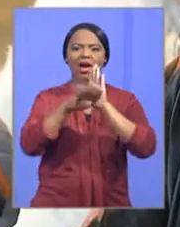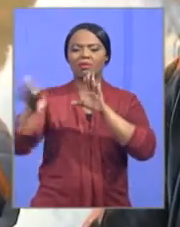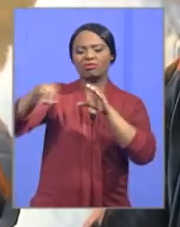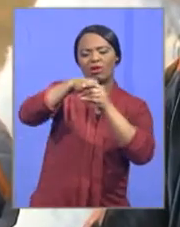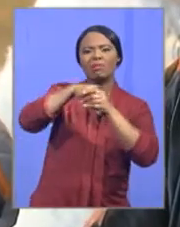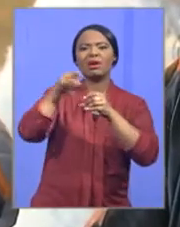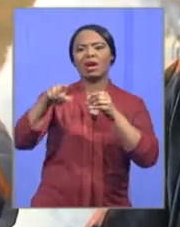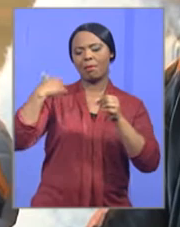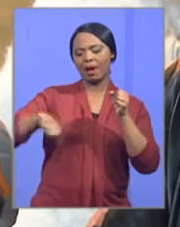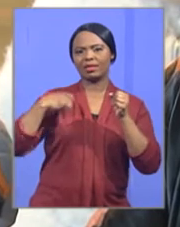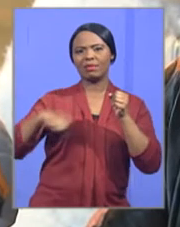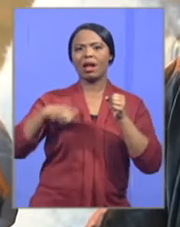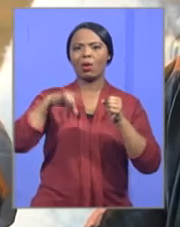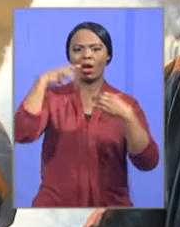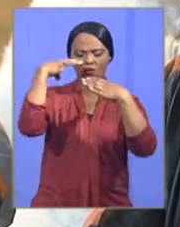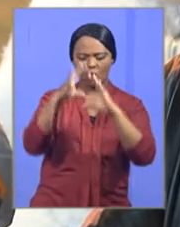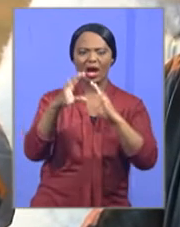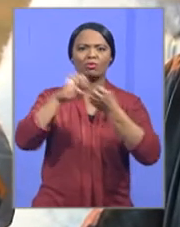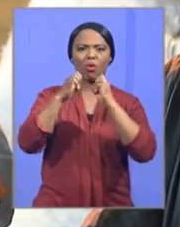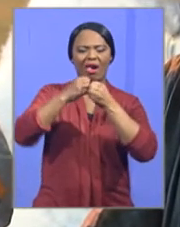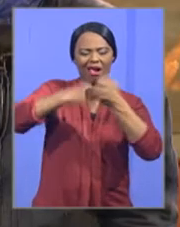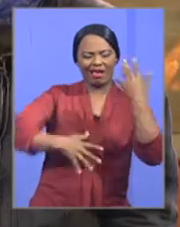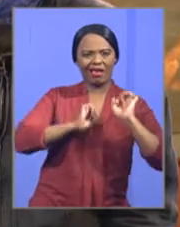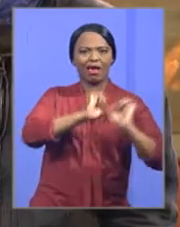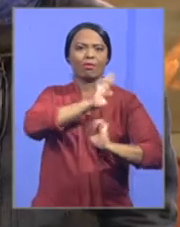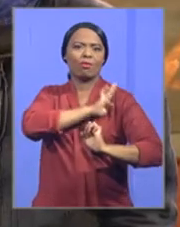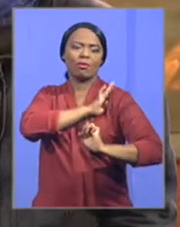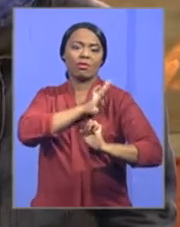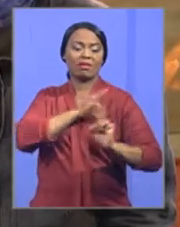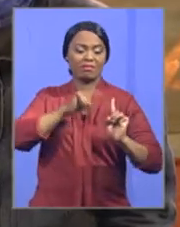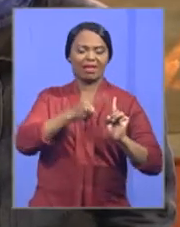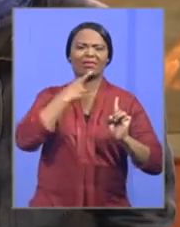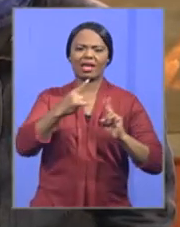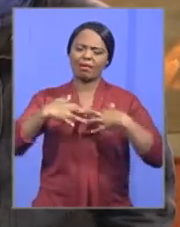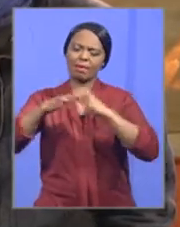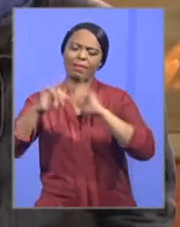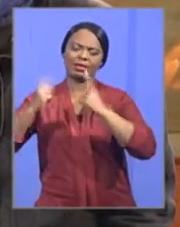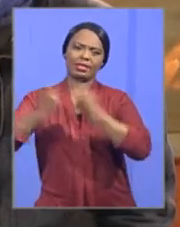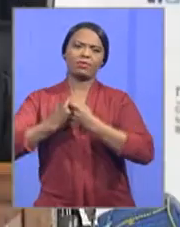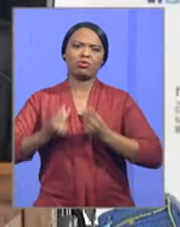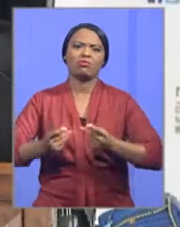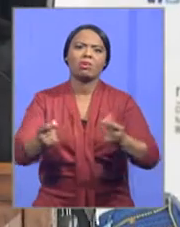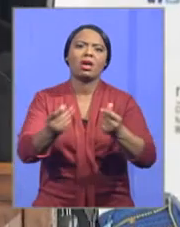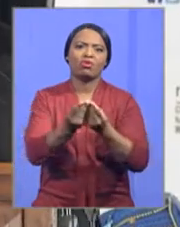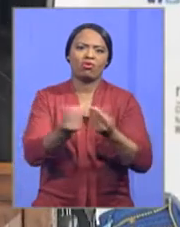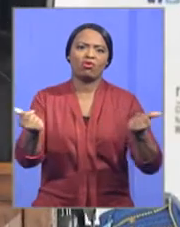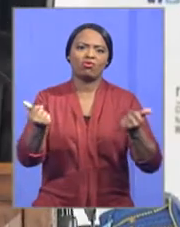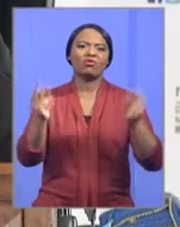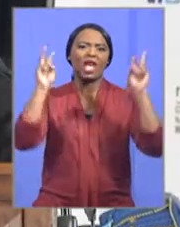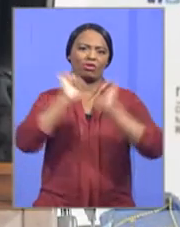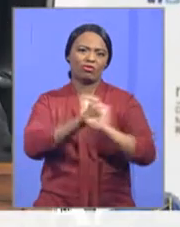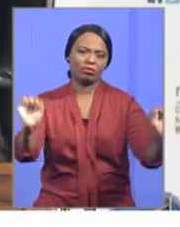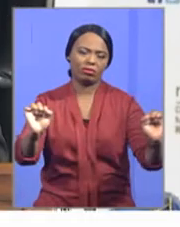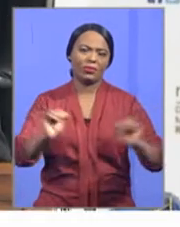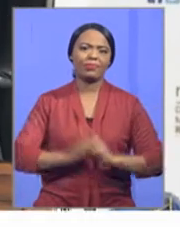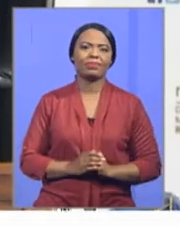bommasepala go samagana le matshwenyego a bona. Mabuza a re o tlhomile setlhopha go itlhaganedisa lenaneo leno. We have created a number of